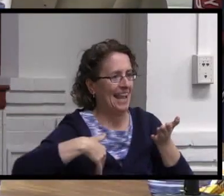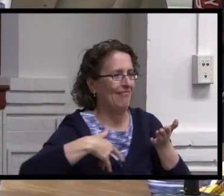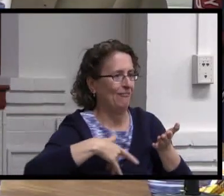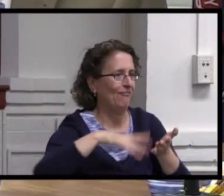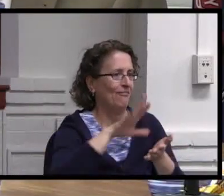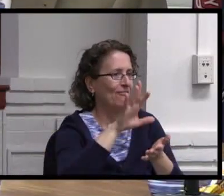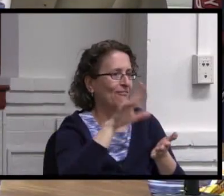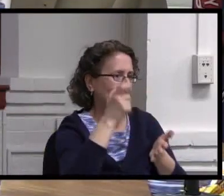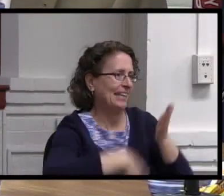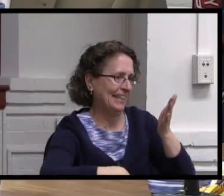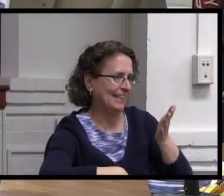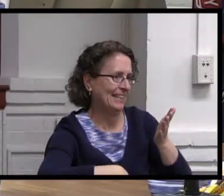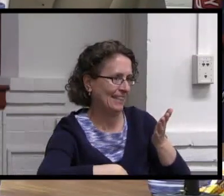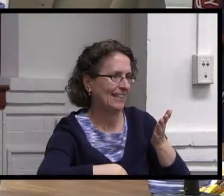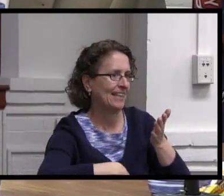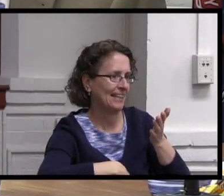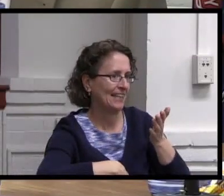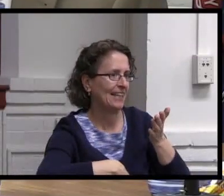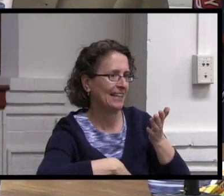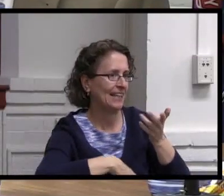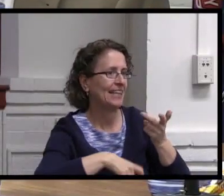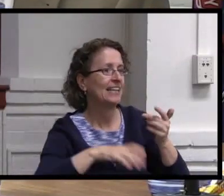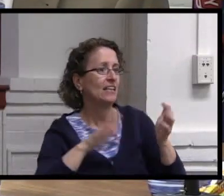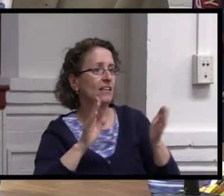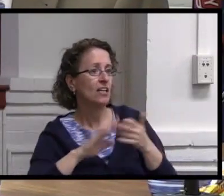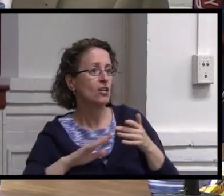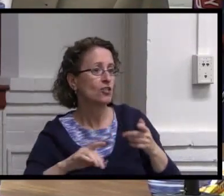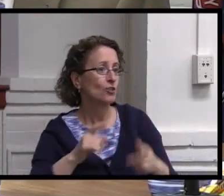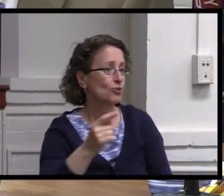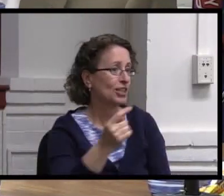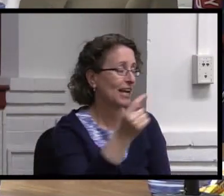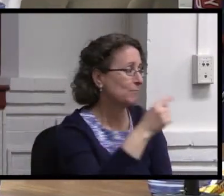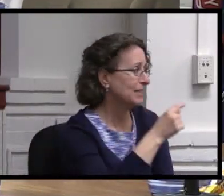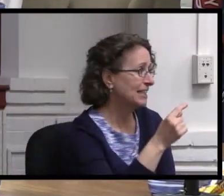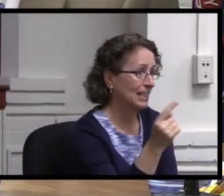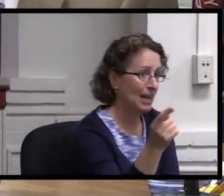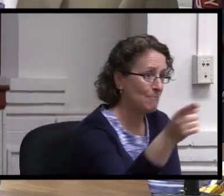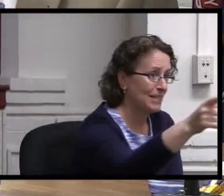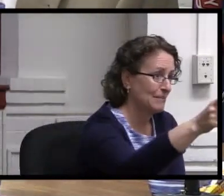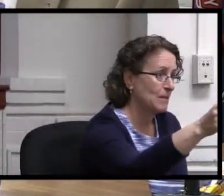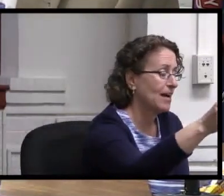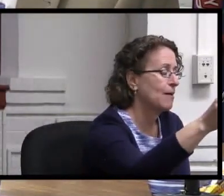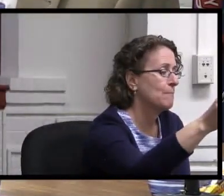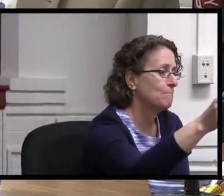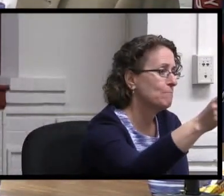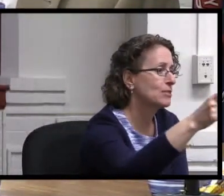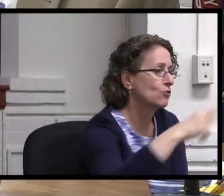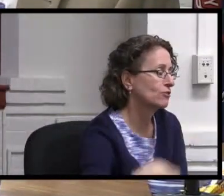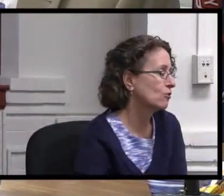fees. And is the town manager going to talk about this one? So should I be coming?